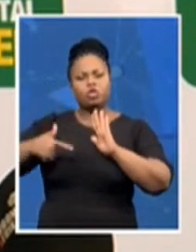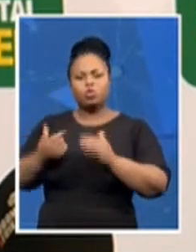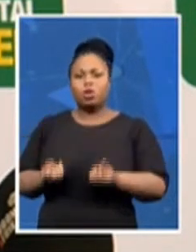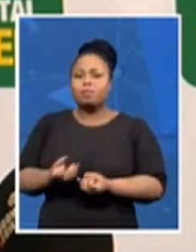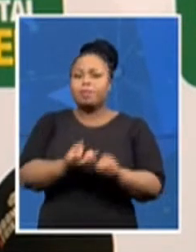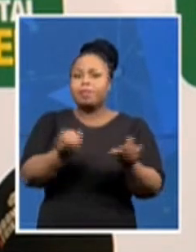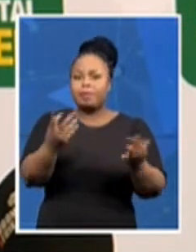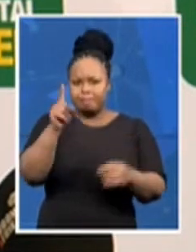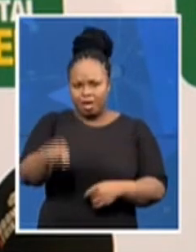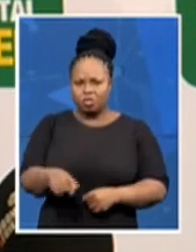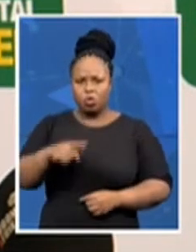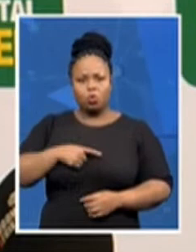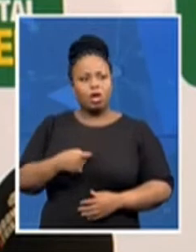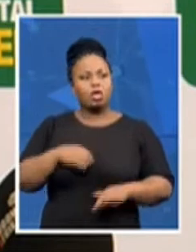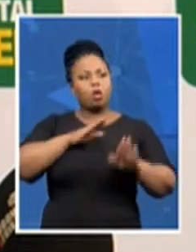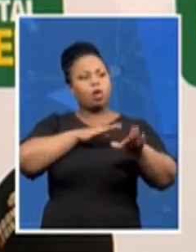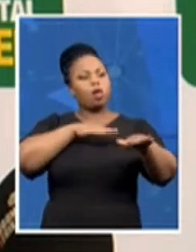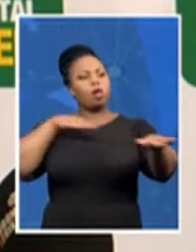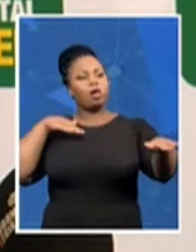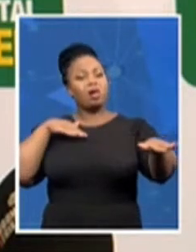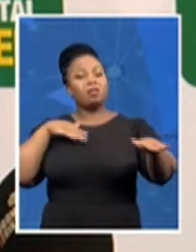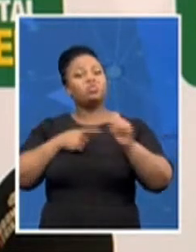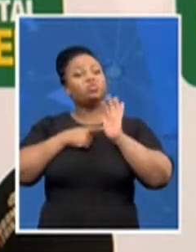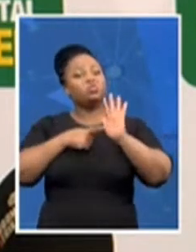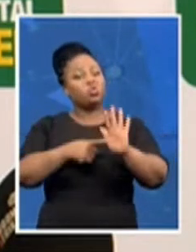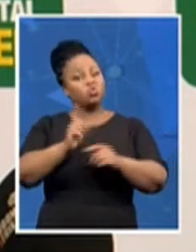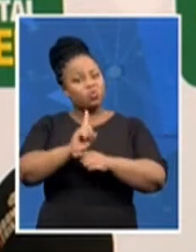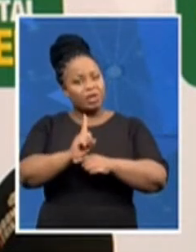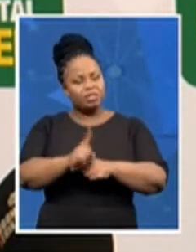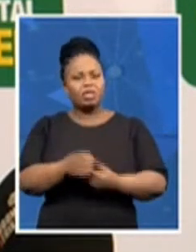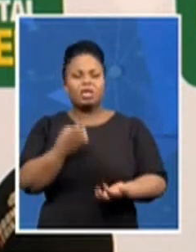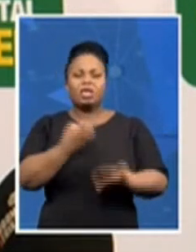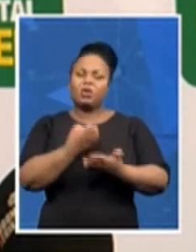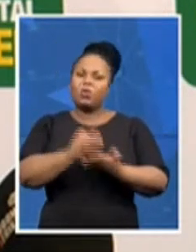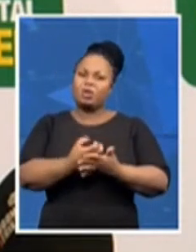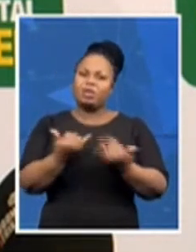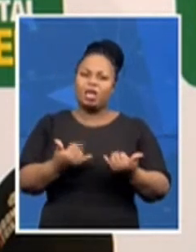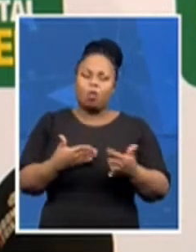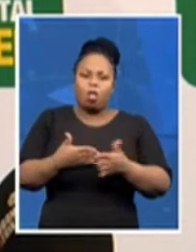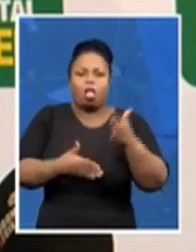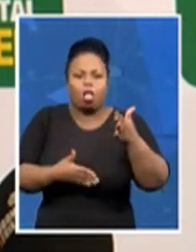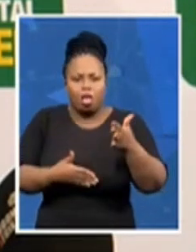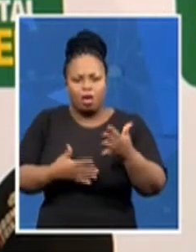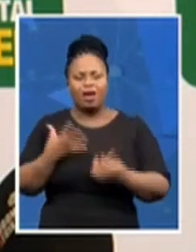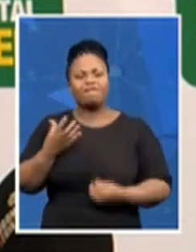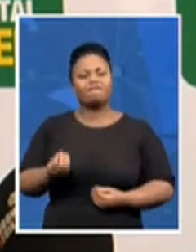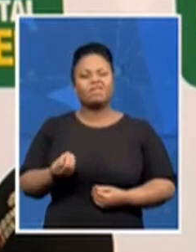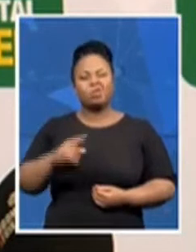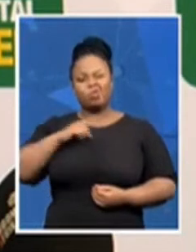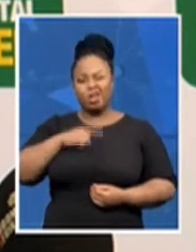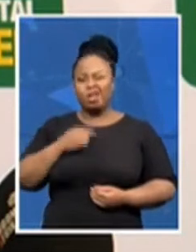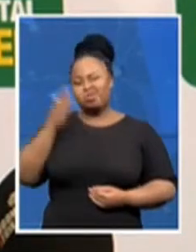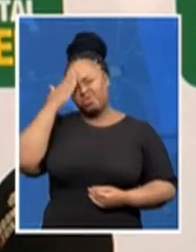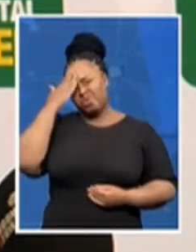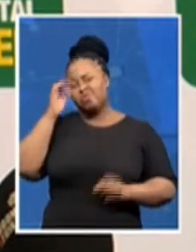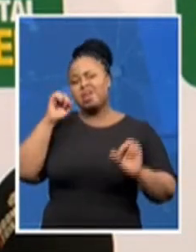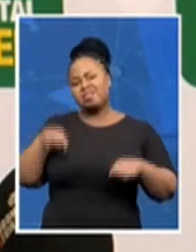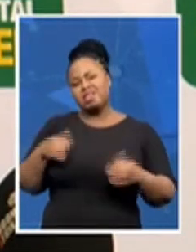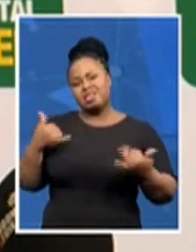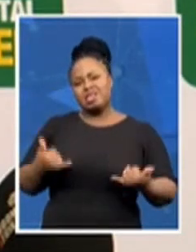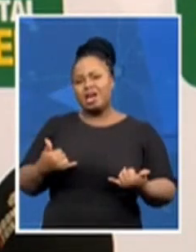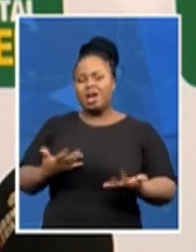activity is being suffocated. You will agree that the fuel supply has now been stabilized. Even